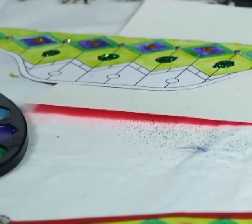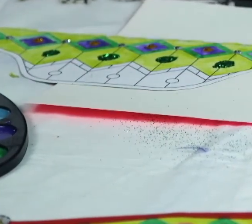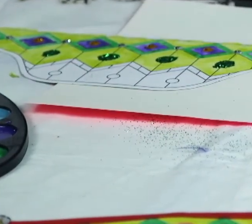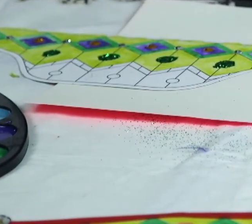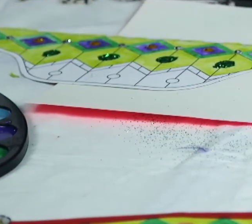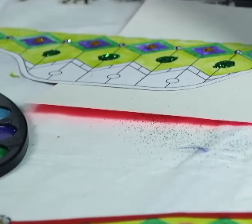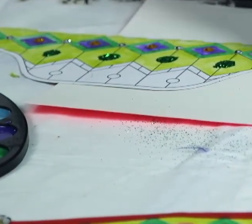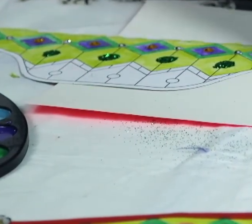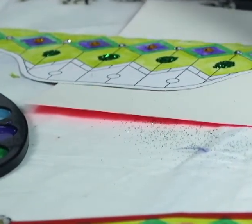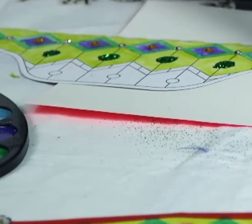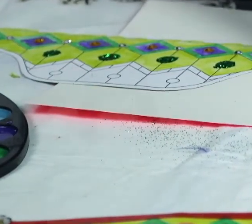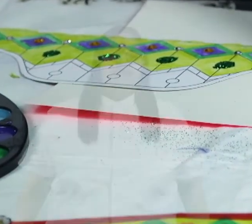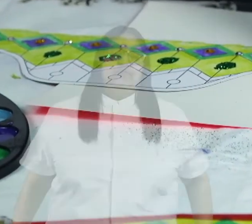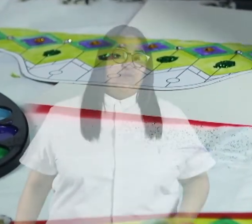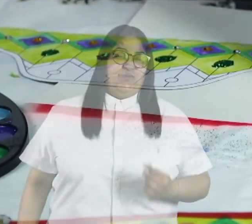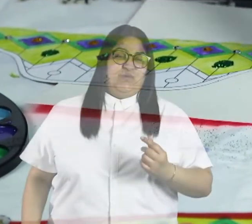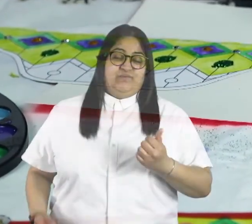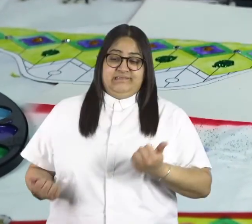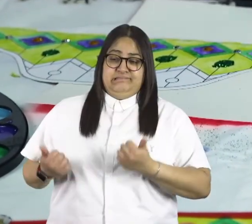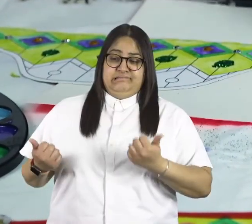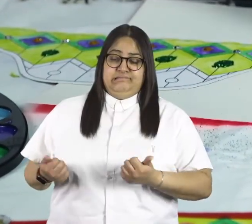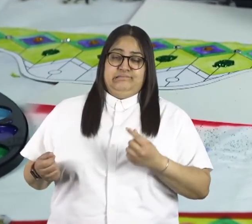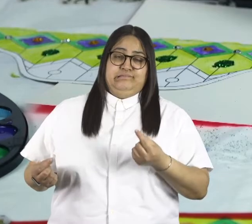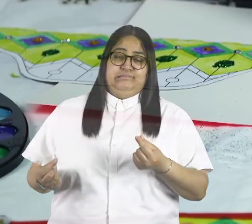Okay, we're almost there.